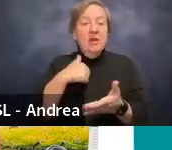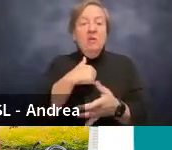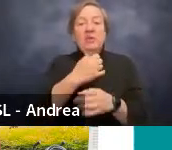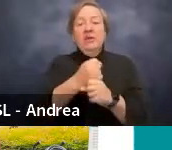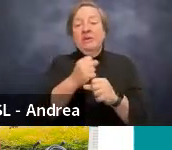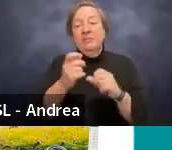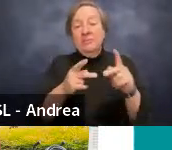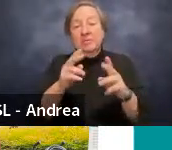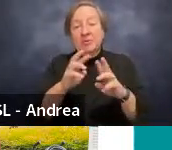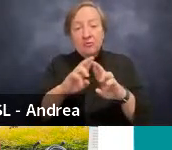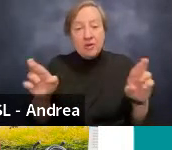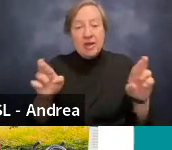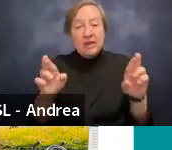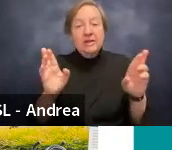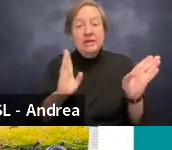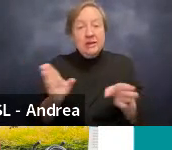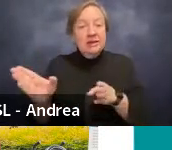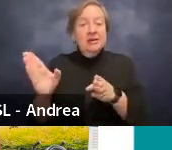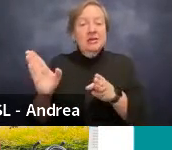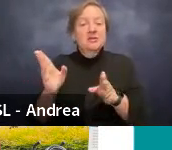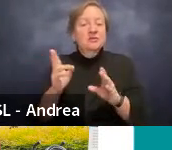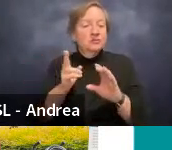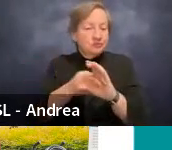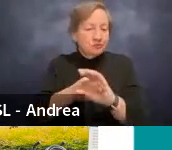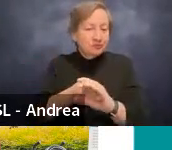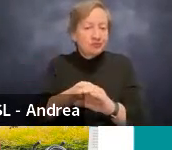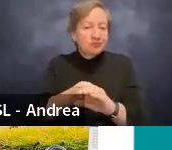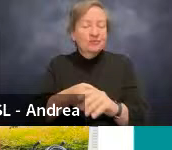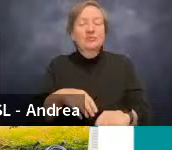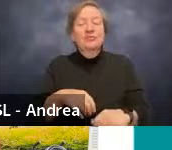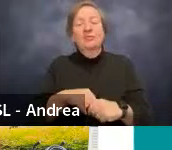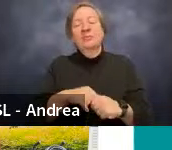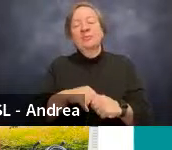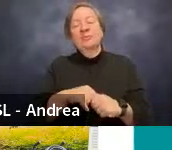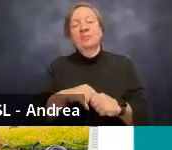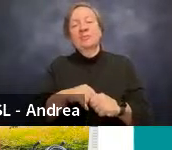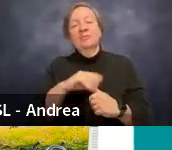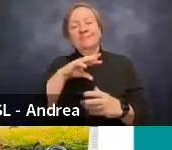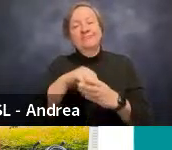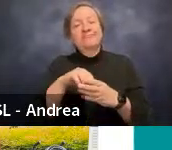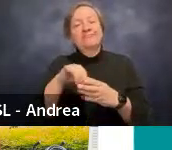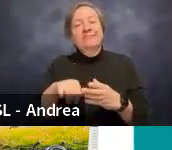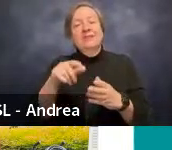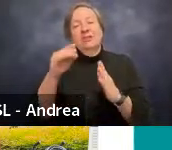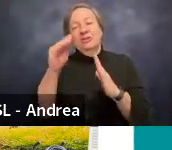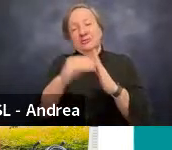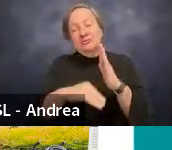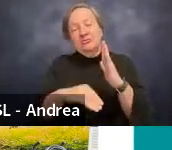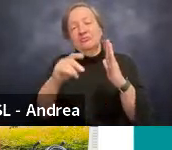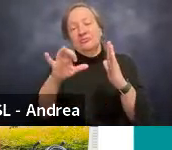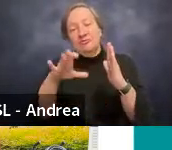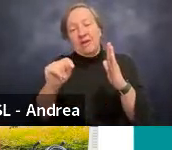ready and prepared to participate in this draft supplemental